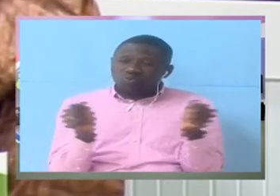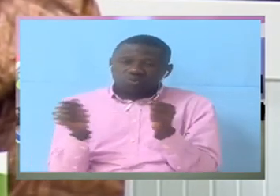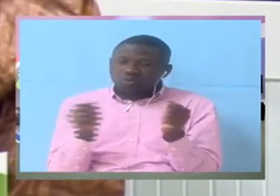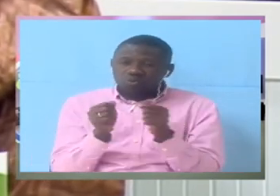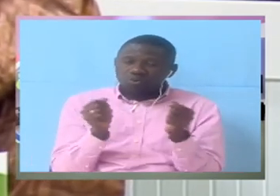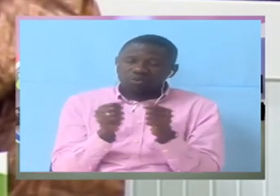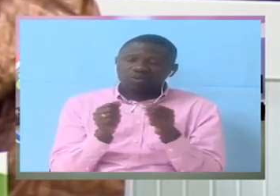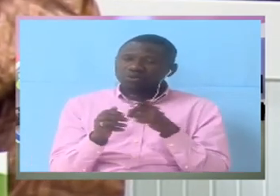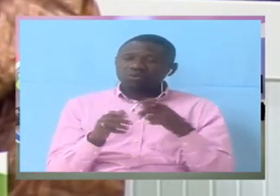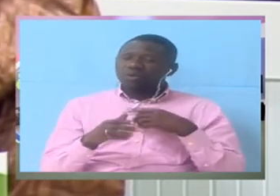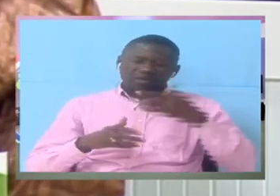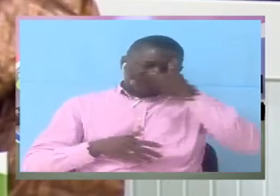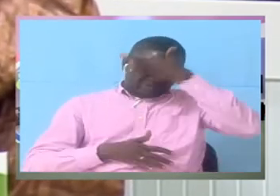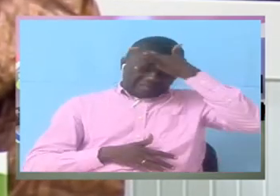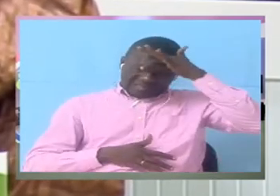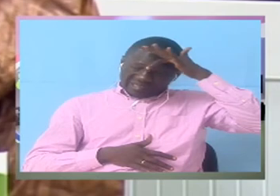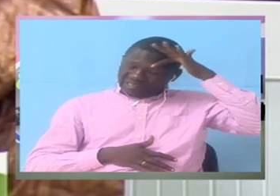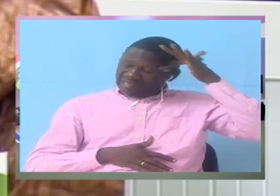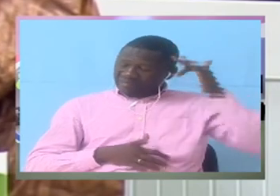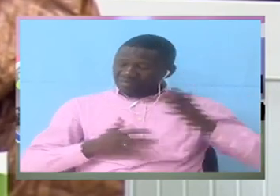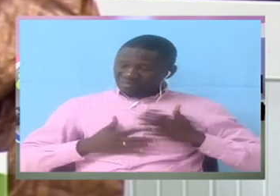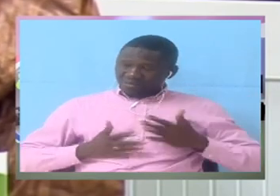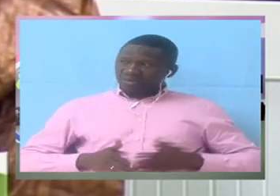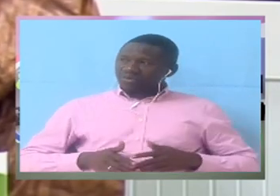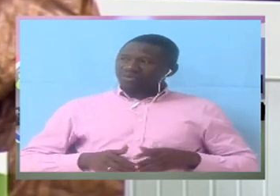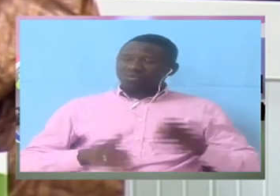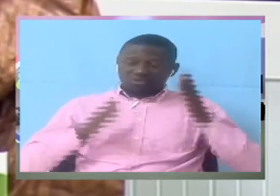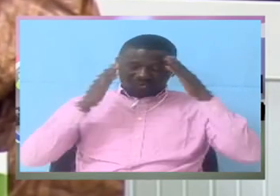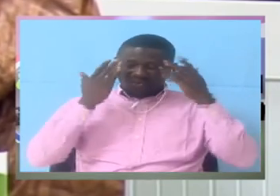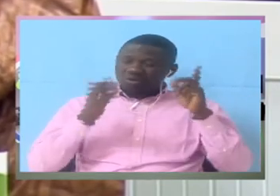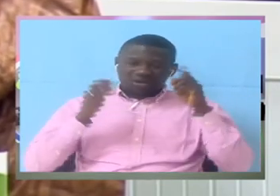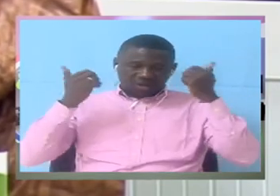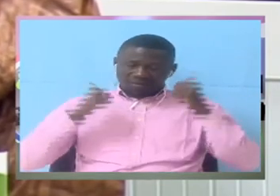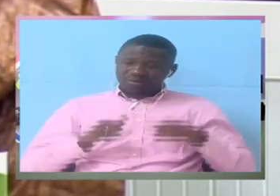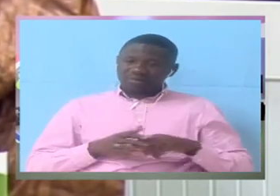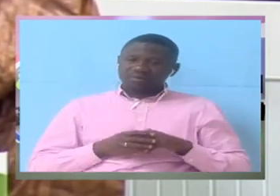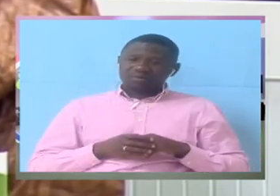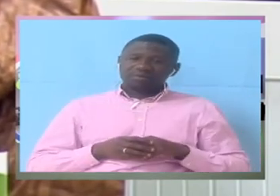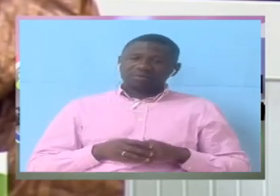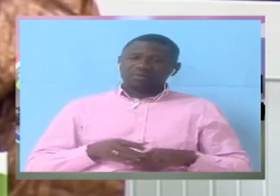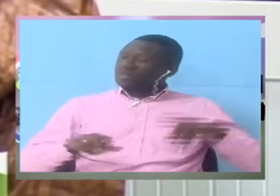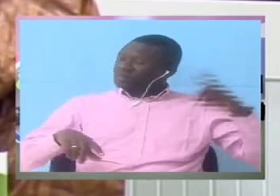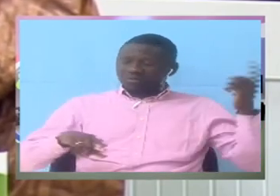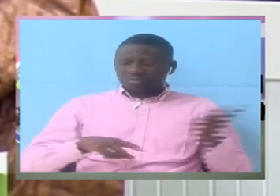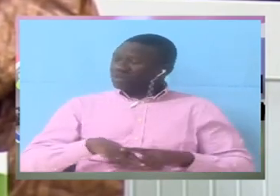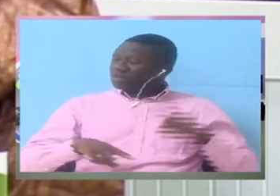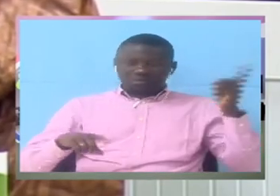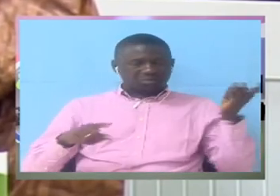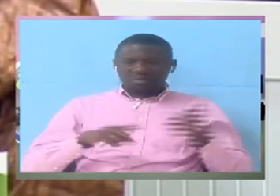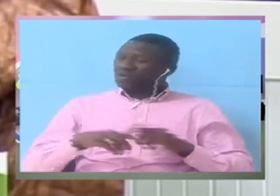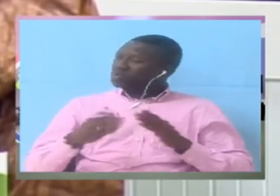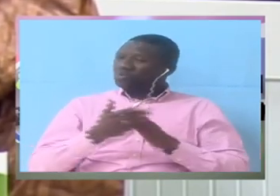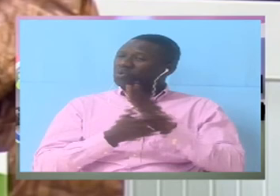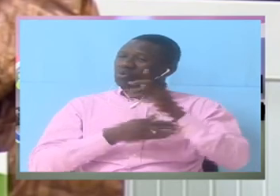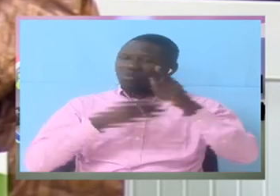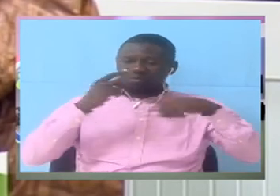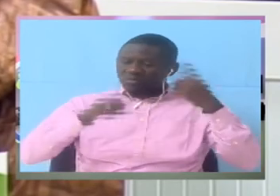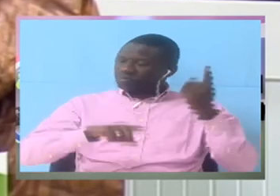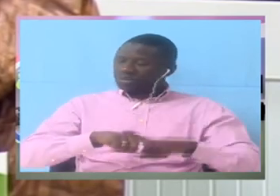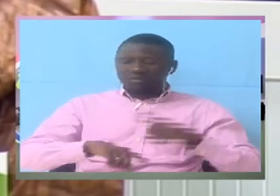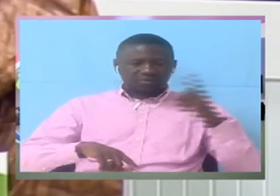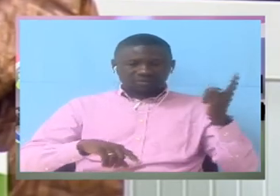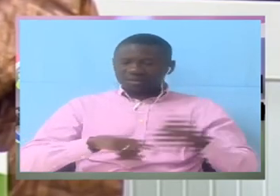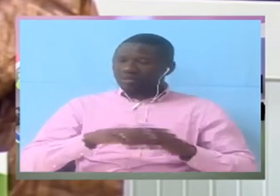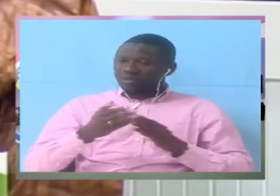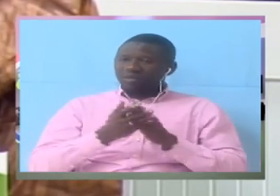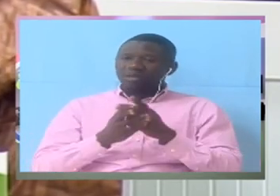condition is on, you'll be sweating. You don't even know what is happening. The beating is going on. The beating